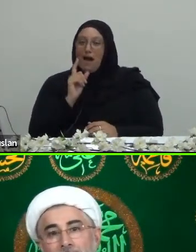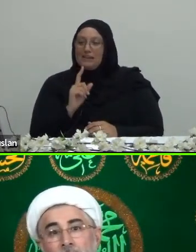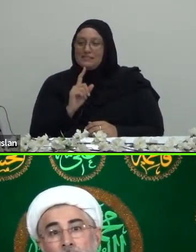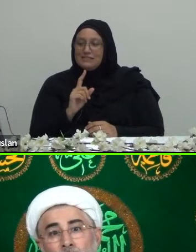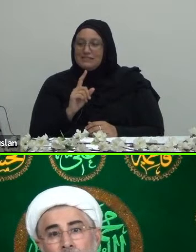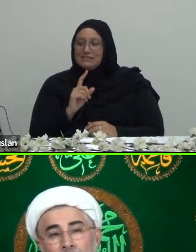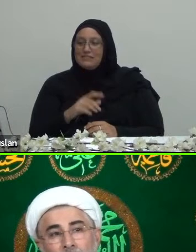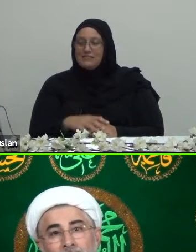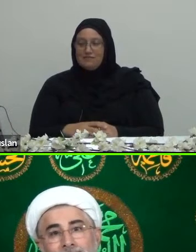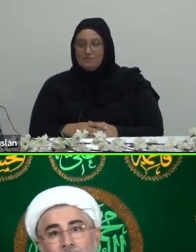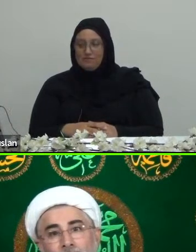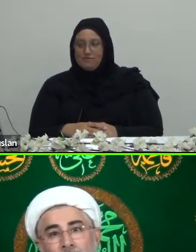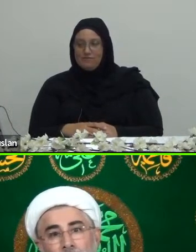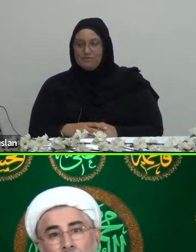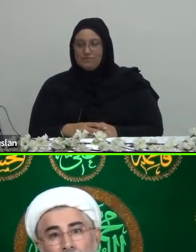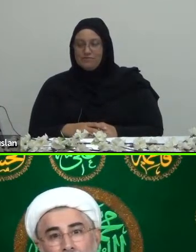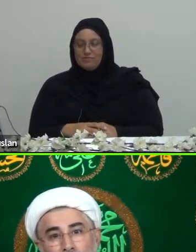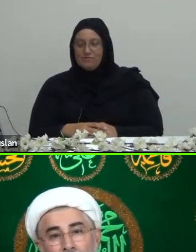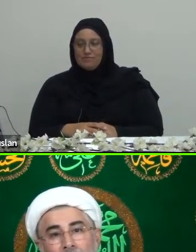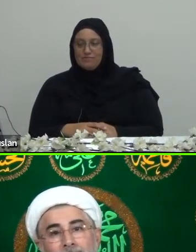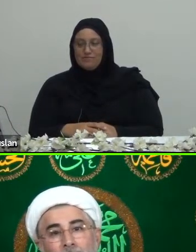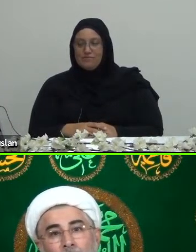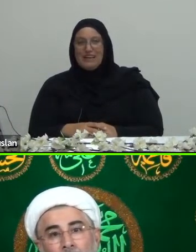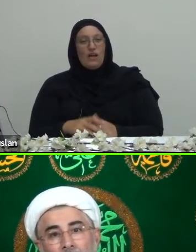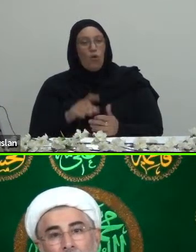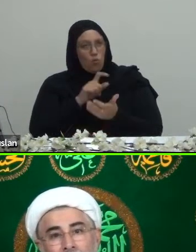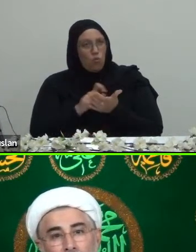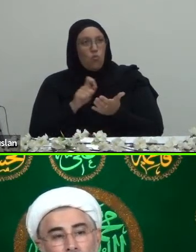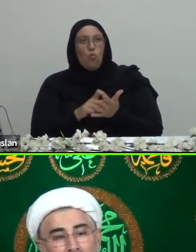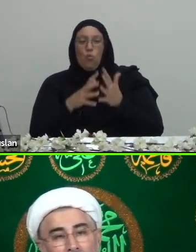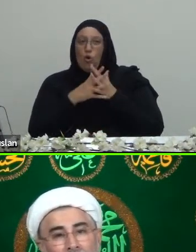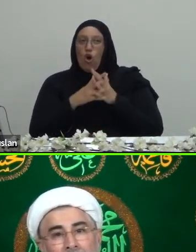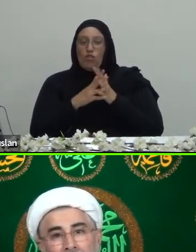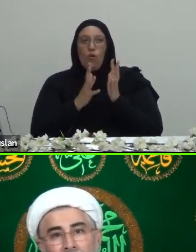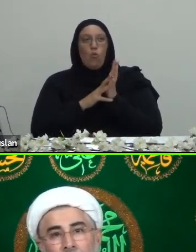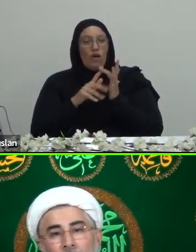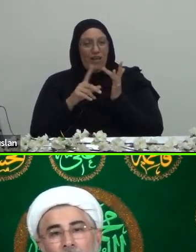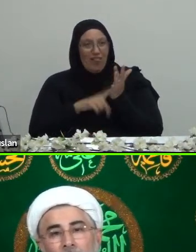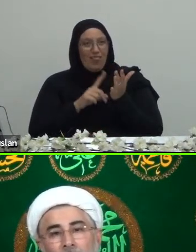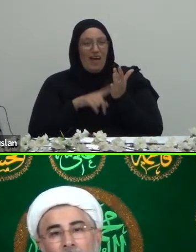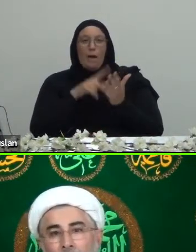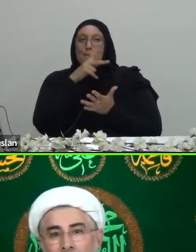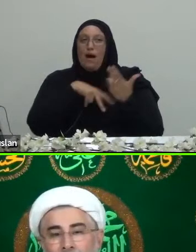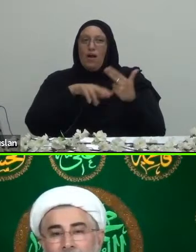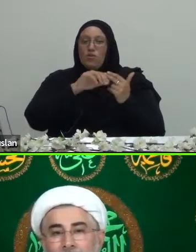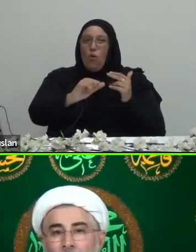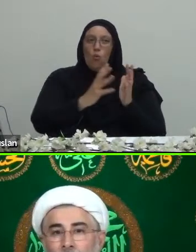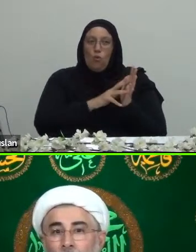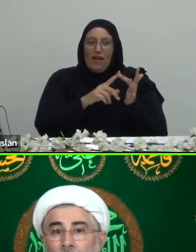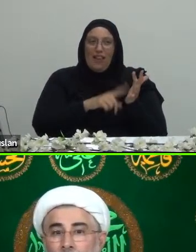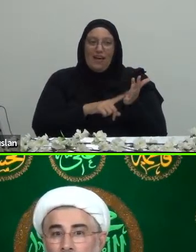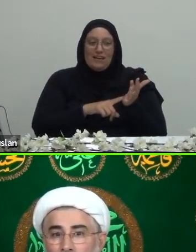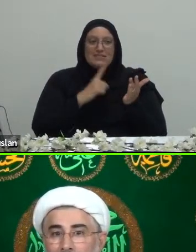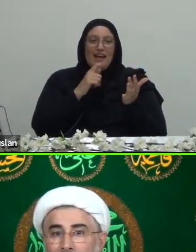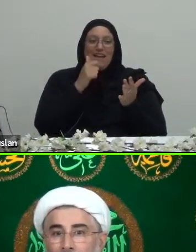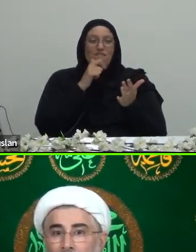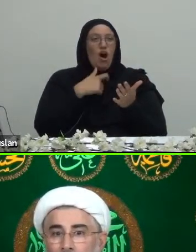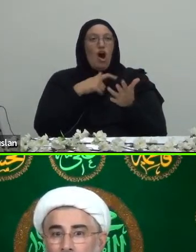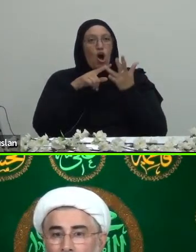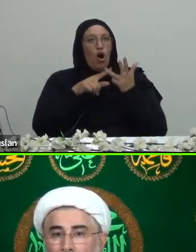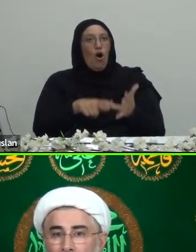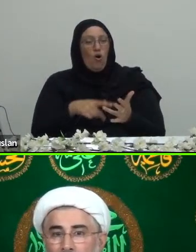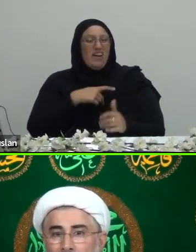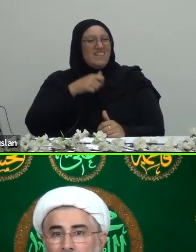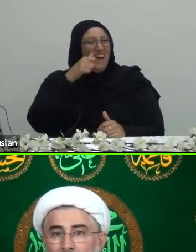this reason it's so recommended to write a will, and part of your will, if you have a liability that you know is more than